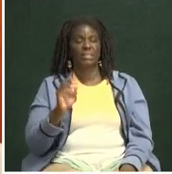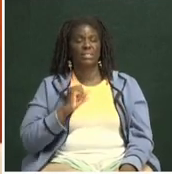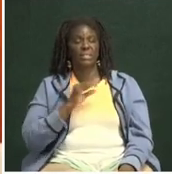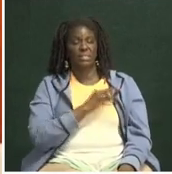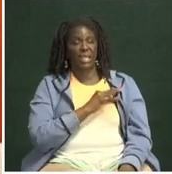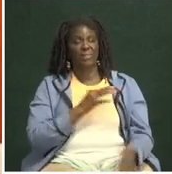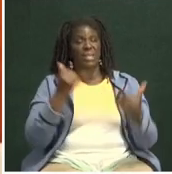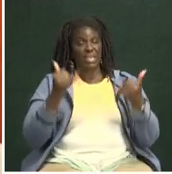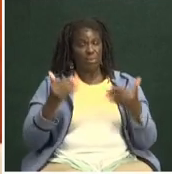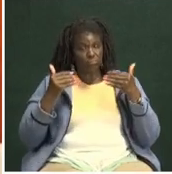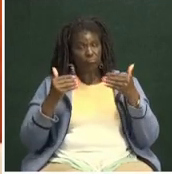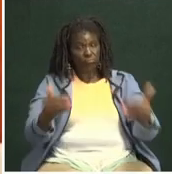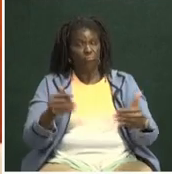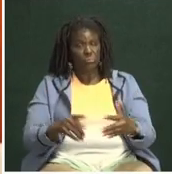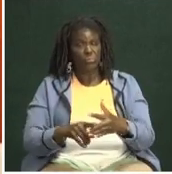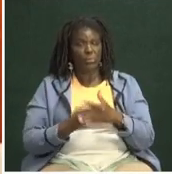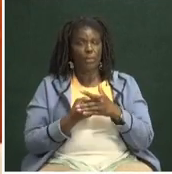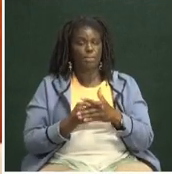now begin.